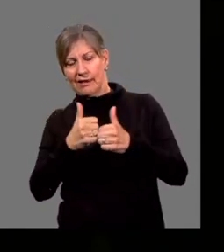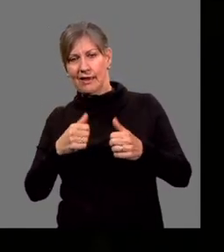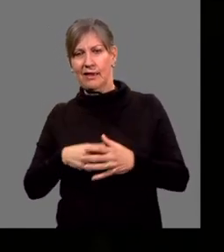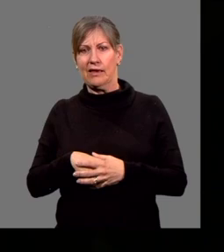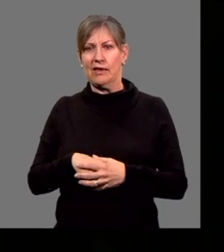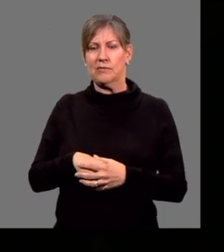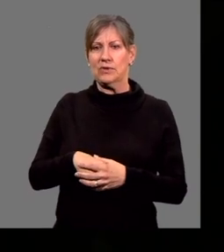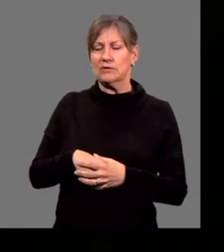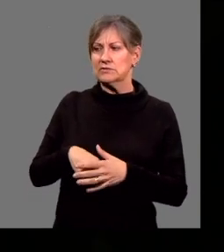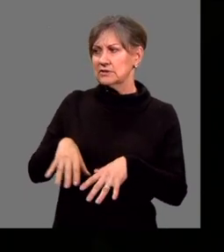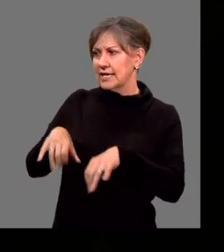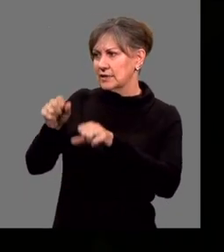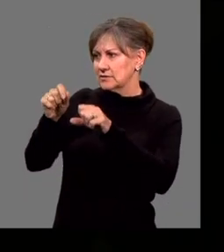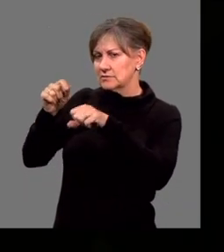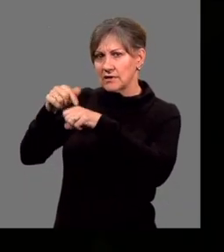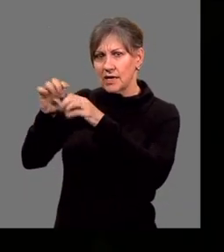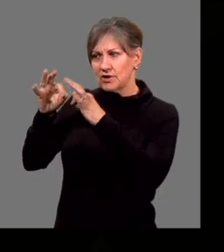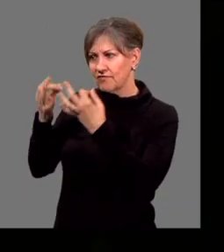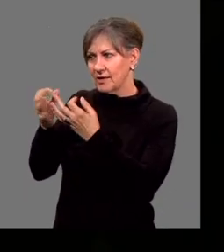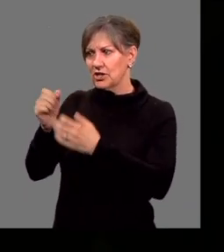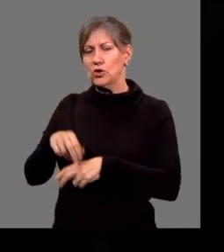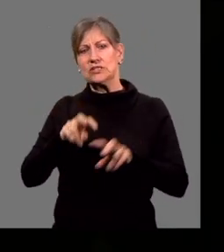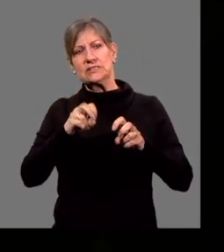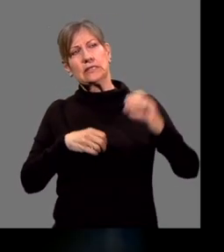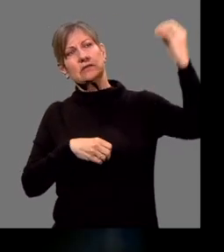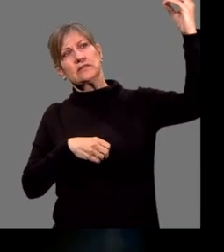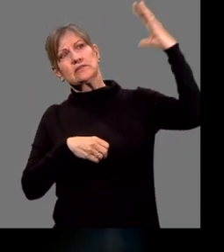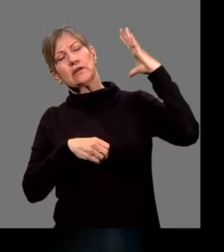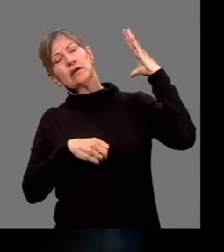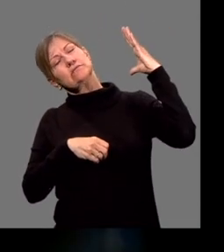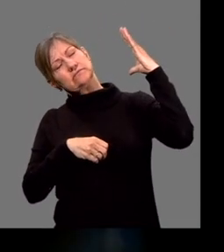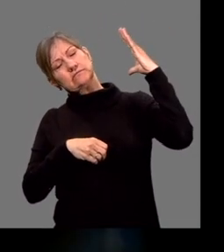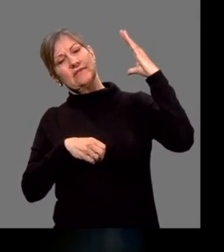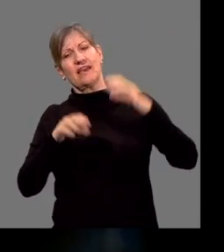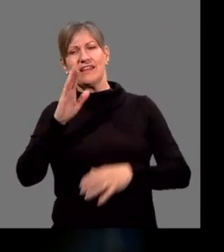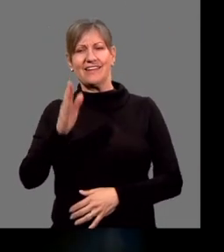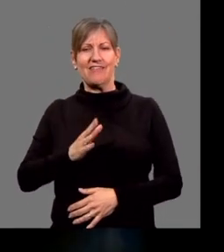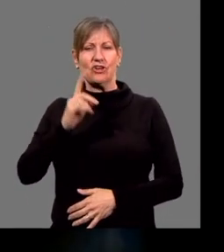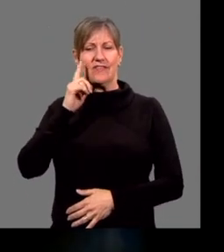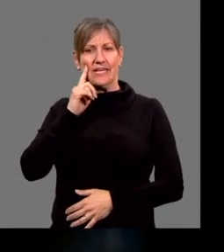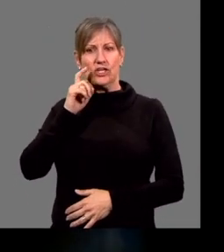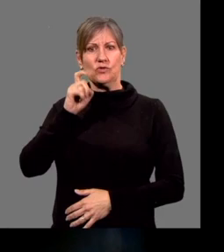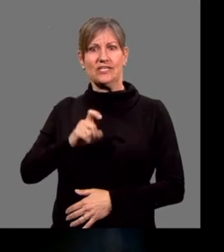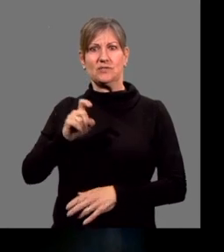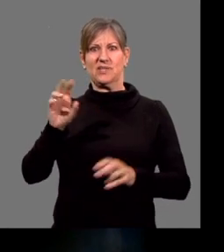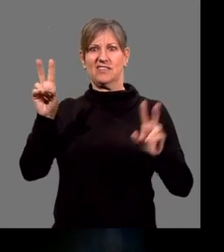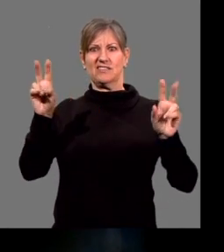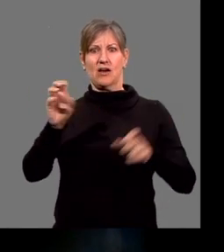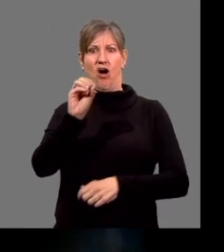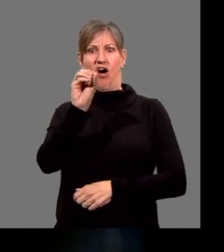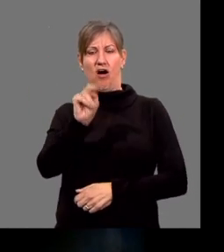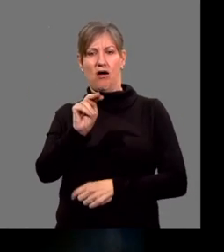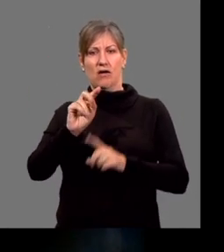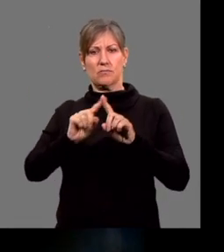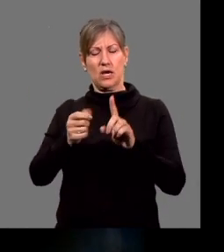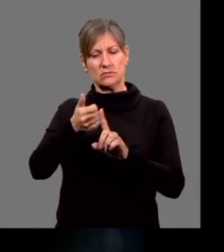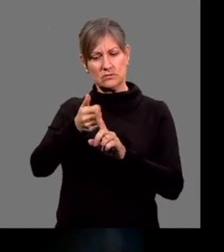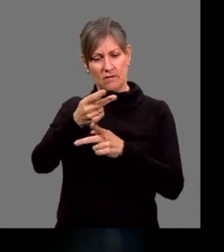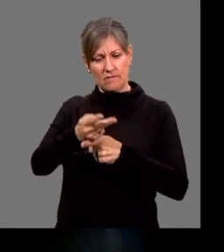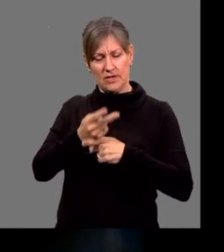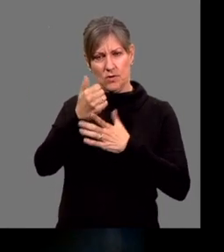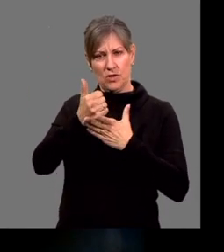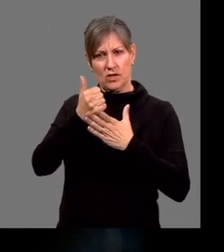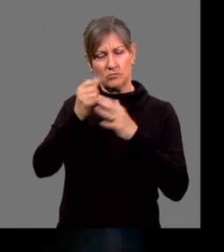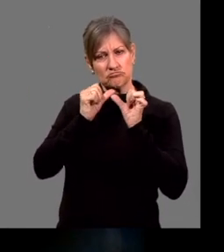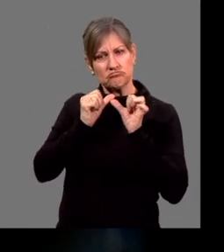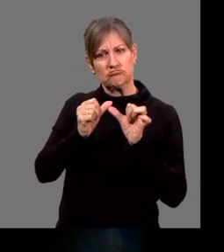and friends and loved ones, or simply sitting out in the sun. Never think that you always have to be on, but that self-care is what will enable you